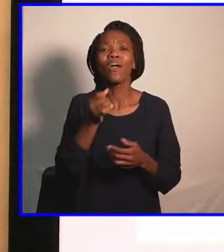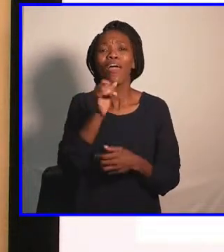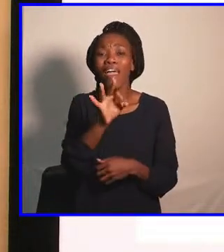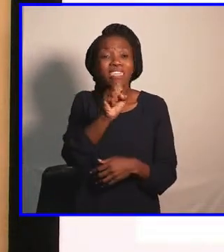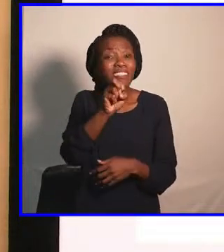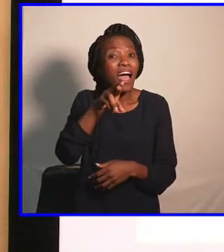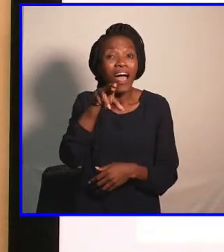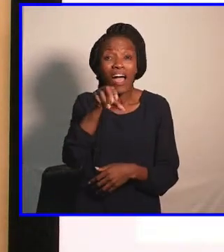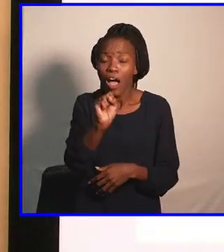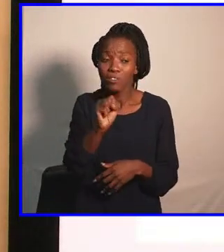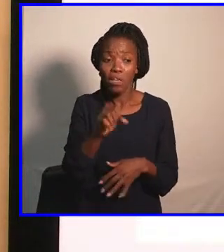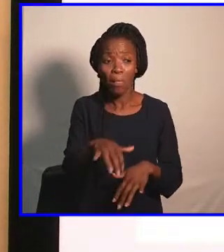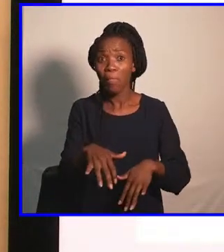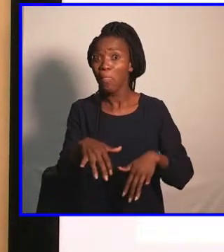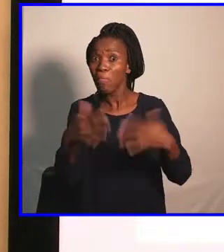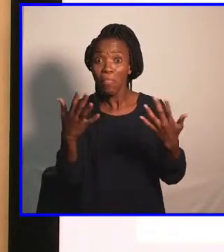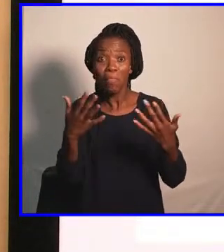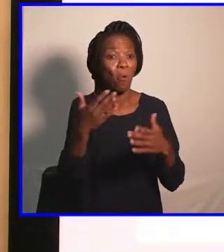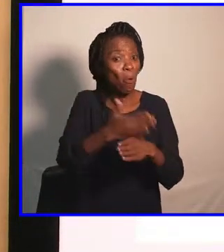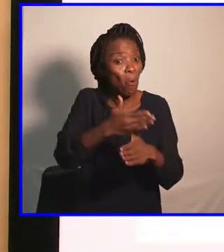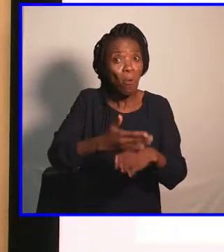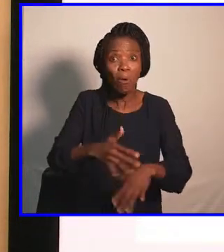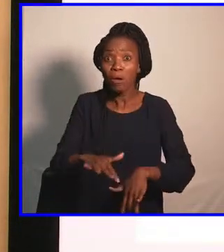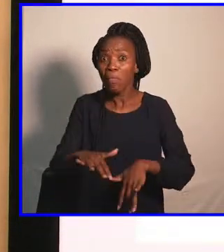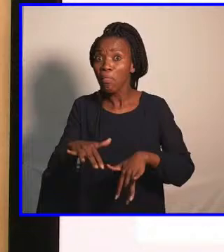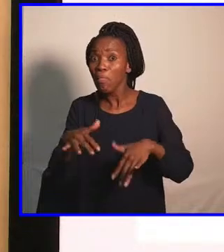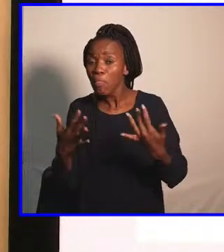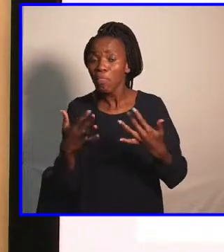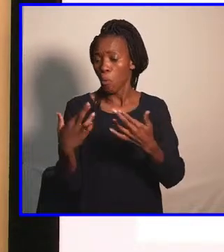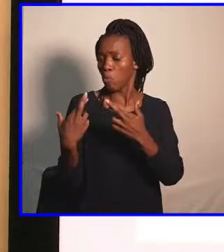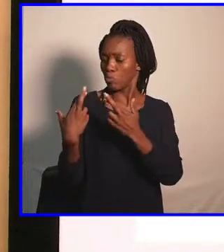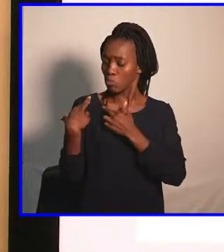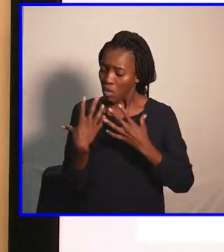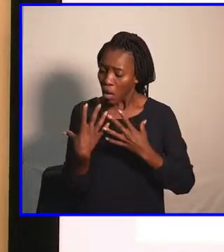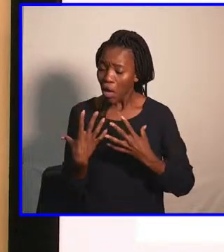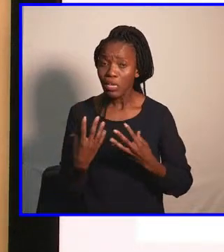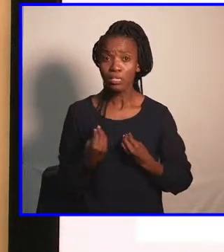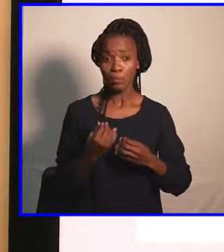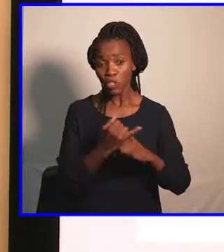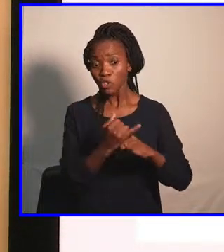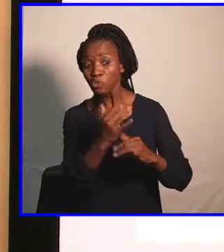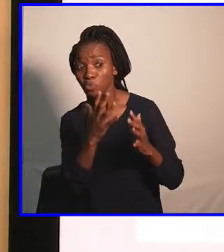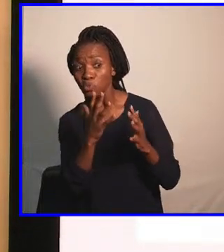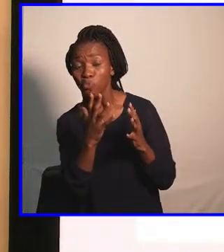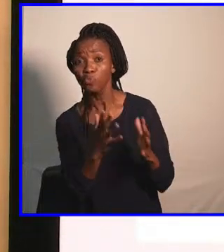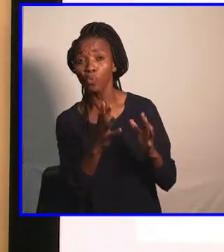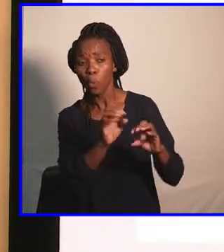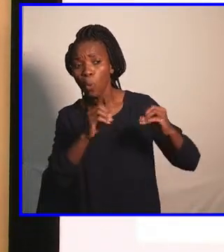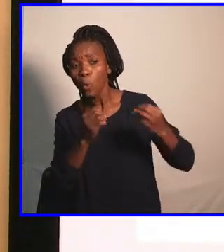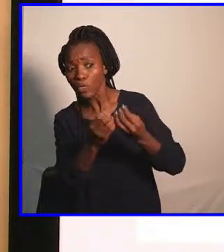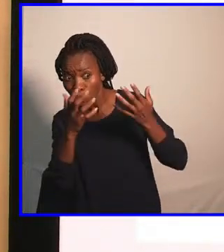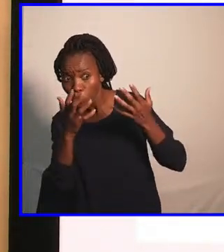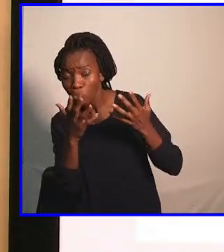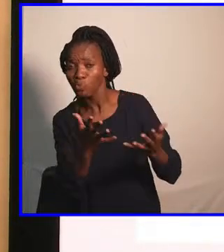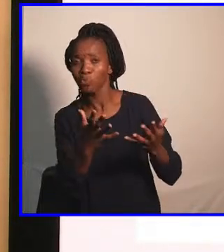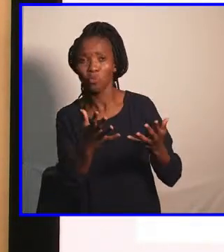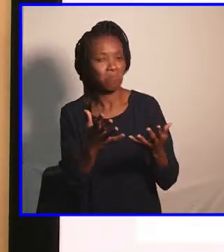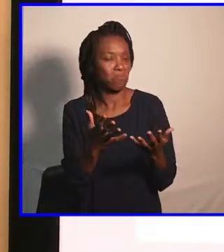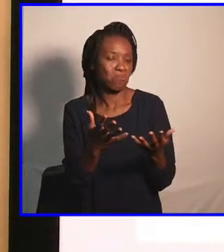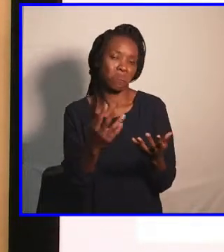if SARS had not come into its own to be the type of organization that it has finally